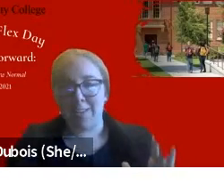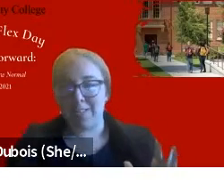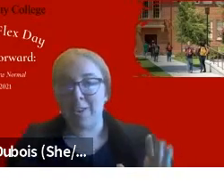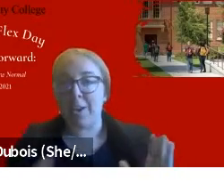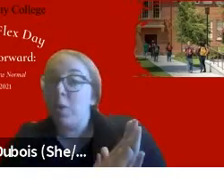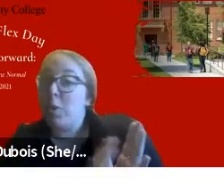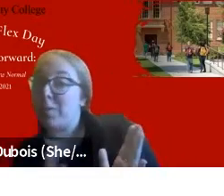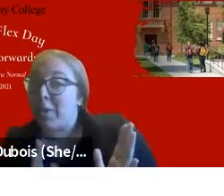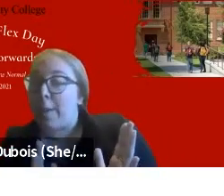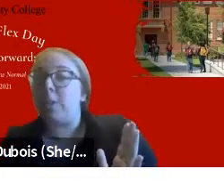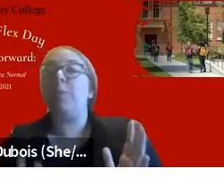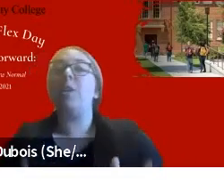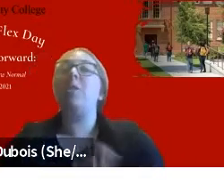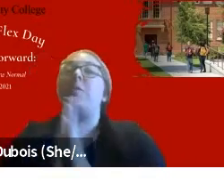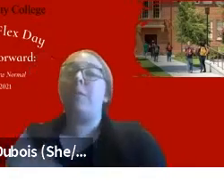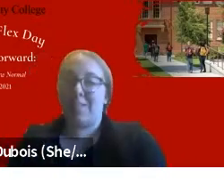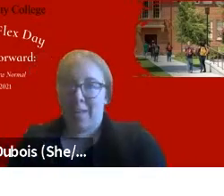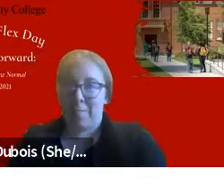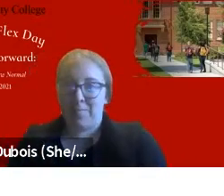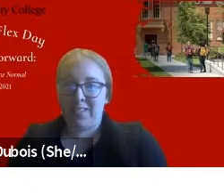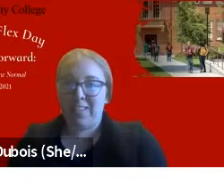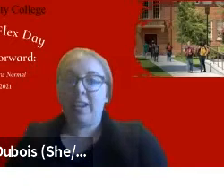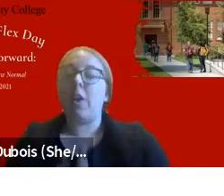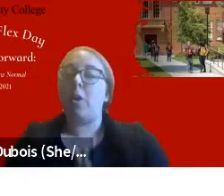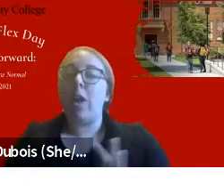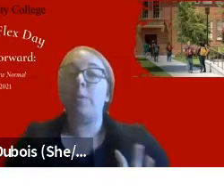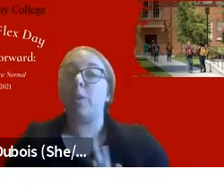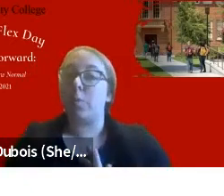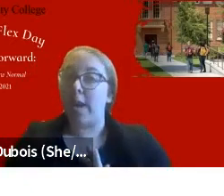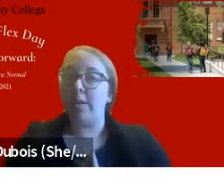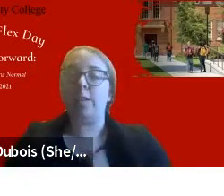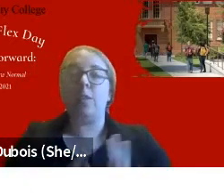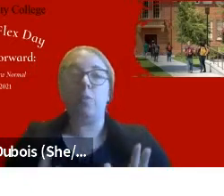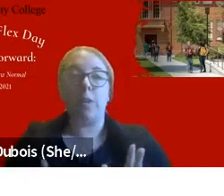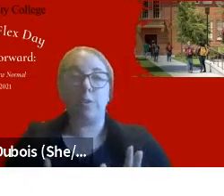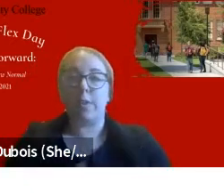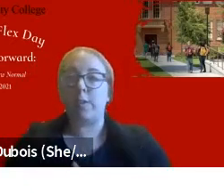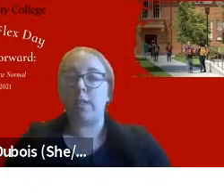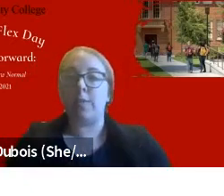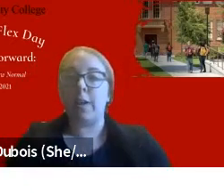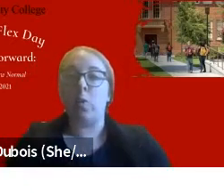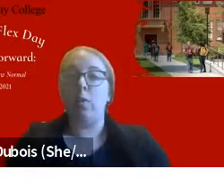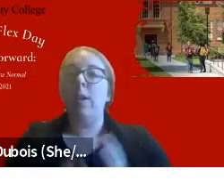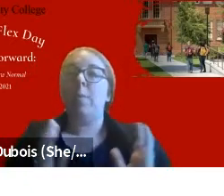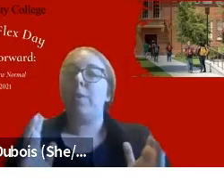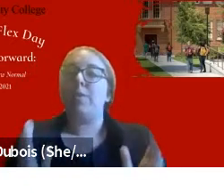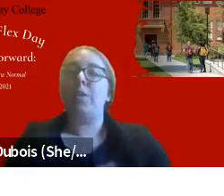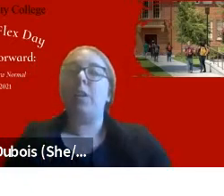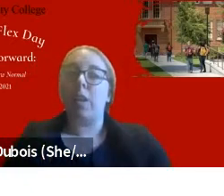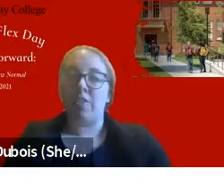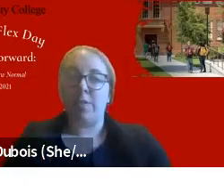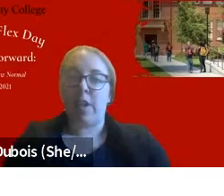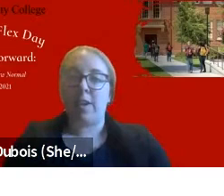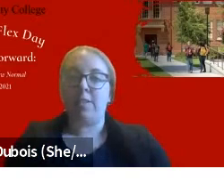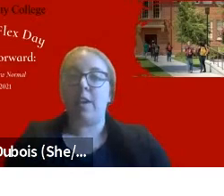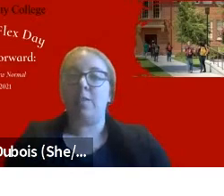We can't use, you can use auto captions, but then you need to fix them. Because auto captions are great. It's a new feature that's very cool, but there's still